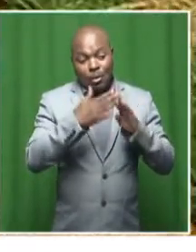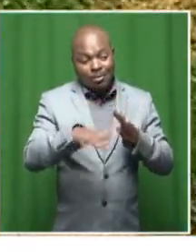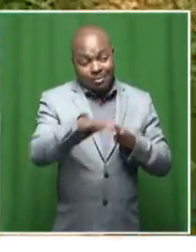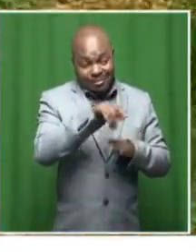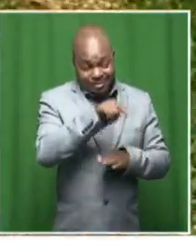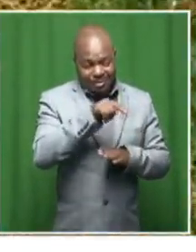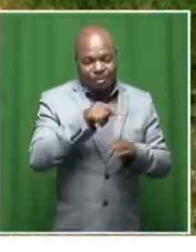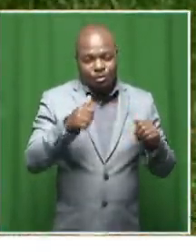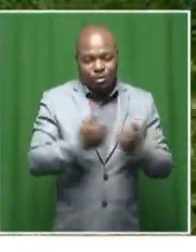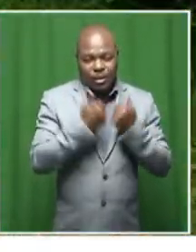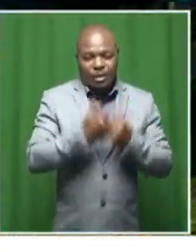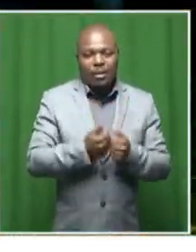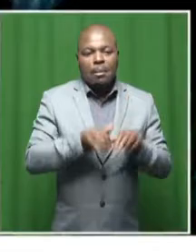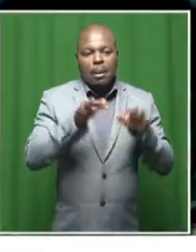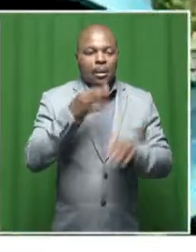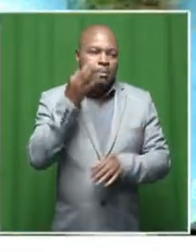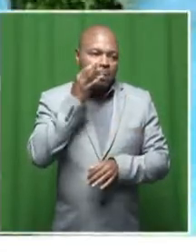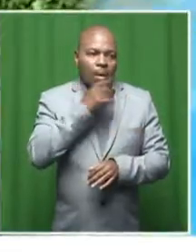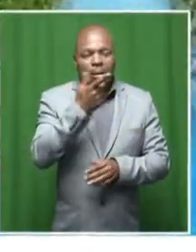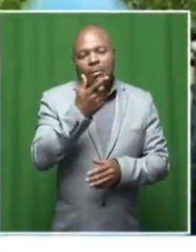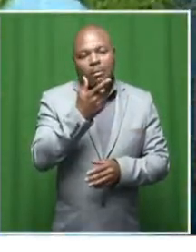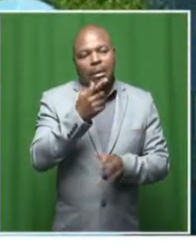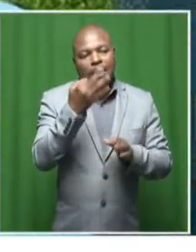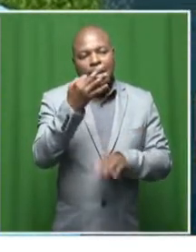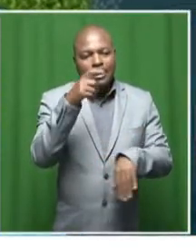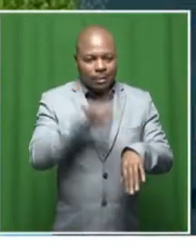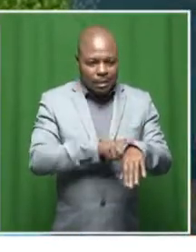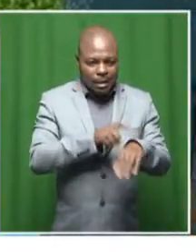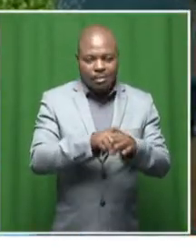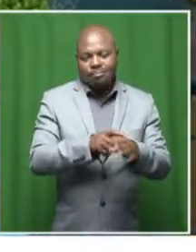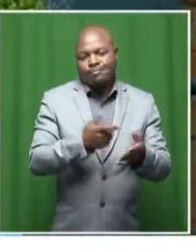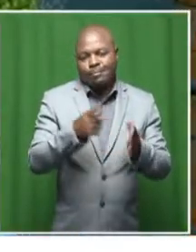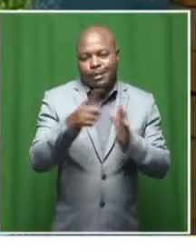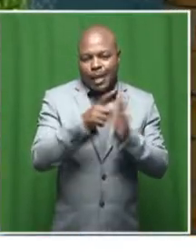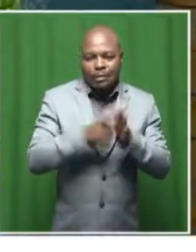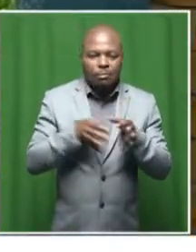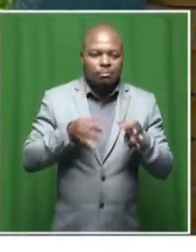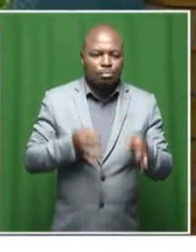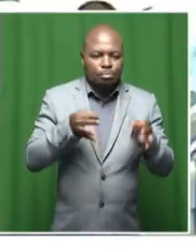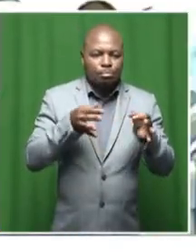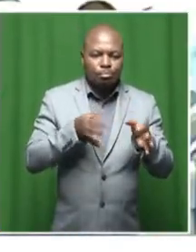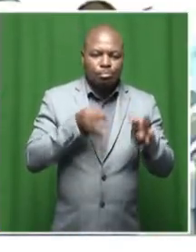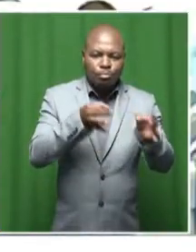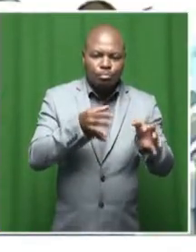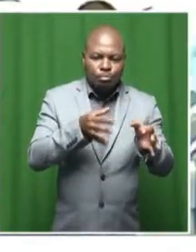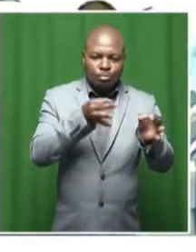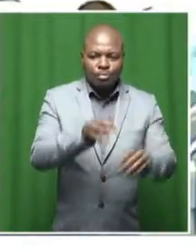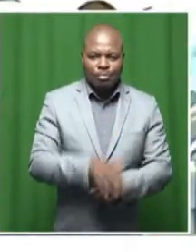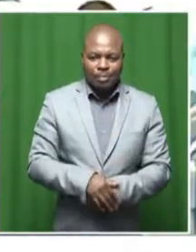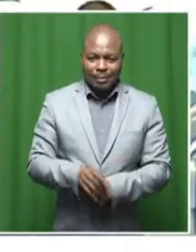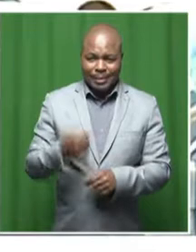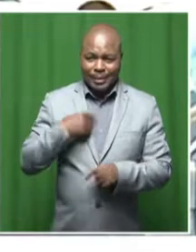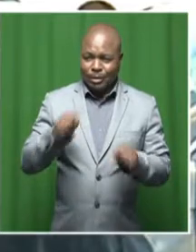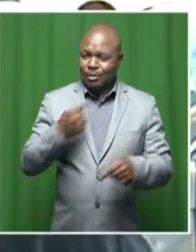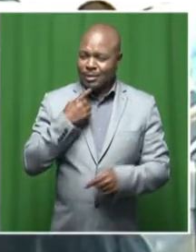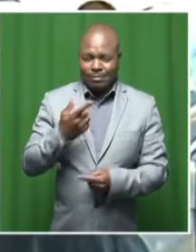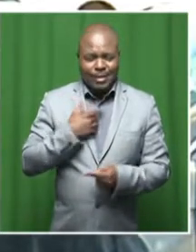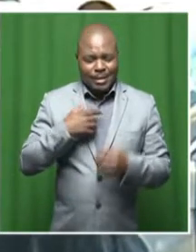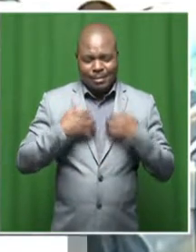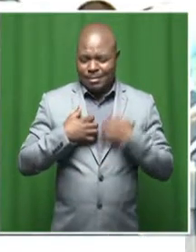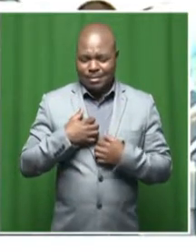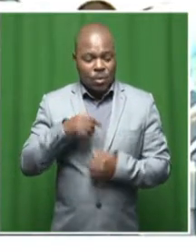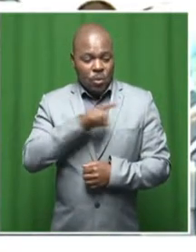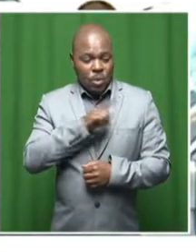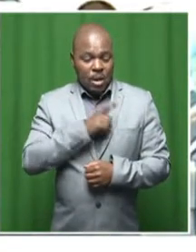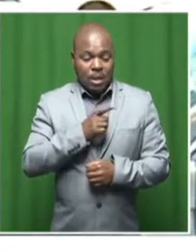project completion date has been postponed 3 times this year. I cannot say I'm excited because the service delivery that our